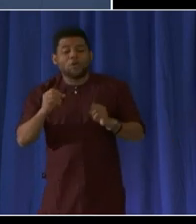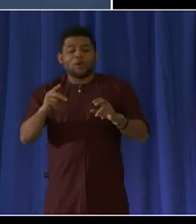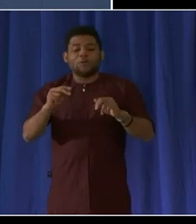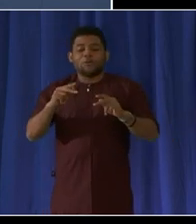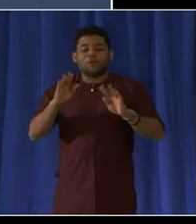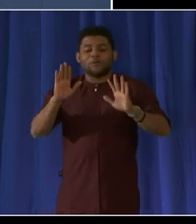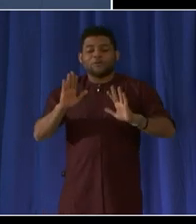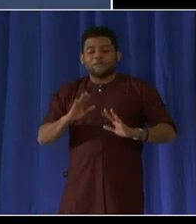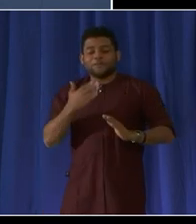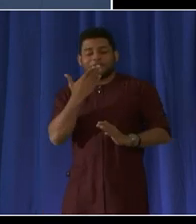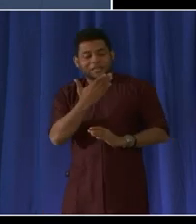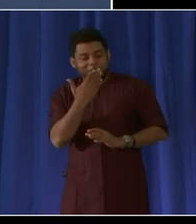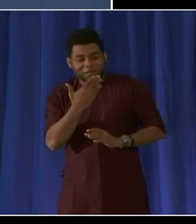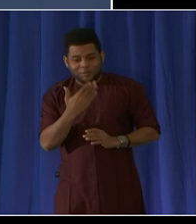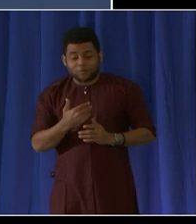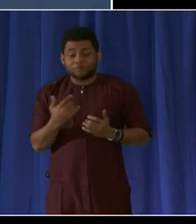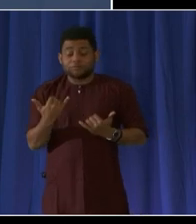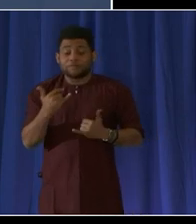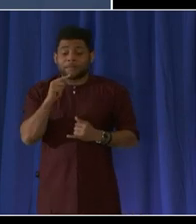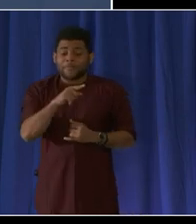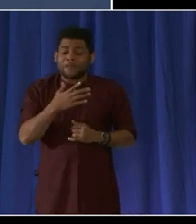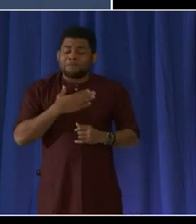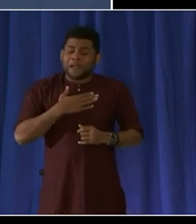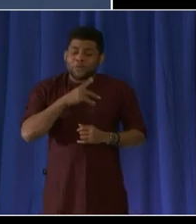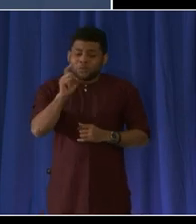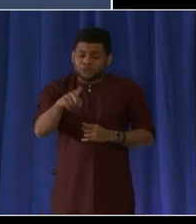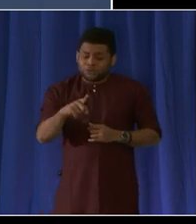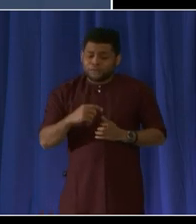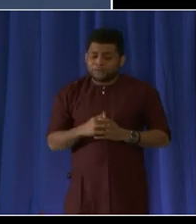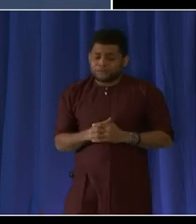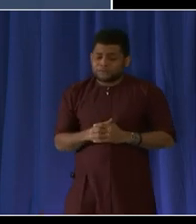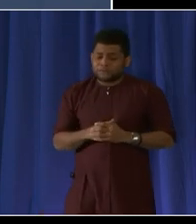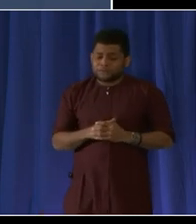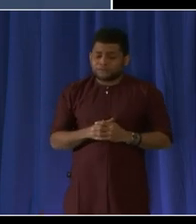Oh, okay, wonderful. Thank you. My question is,